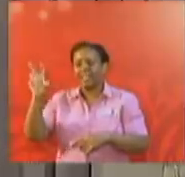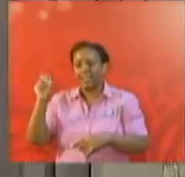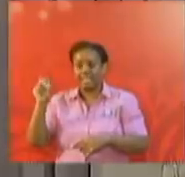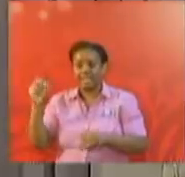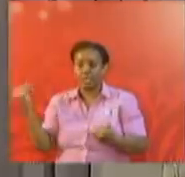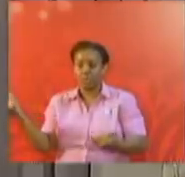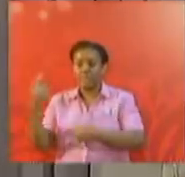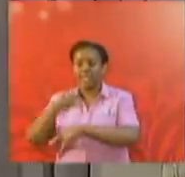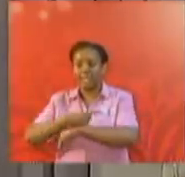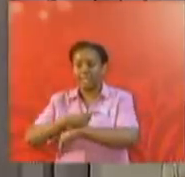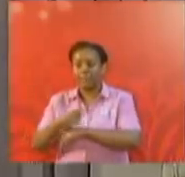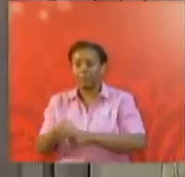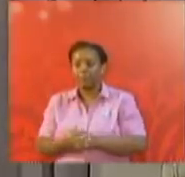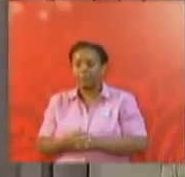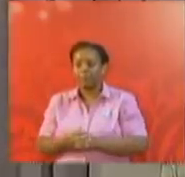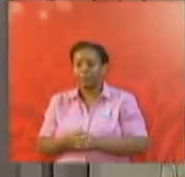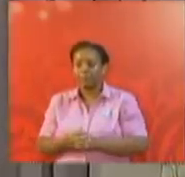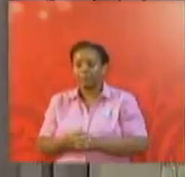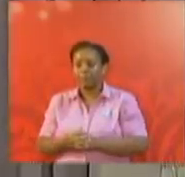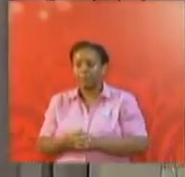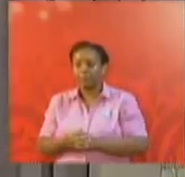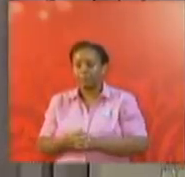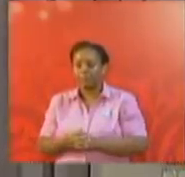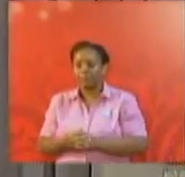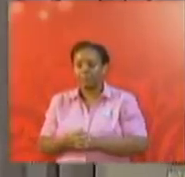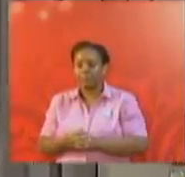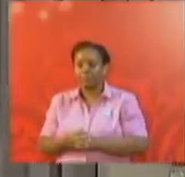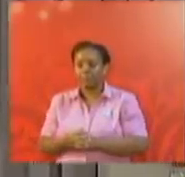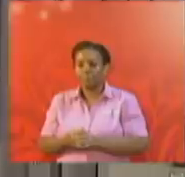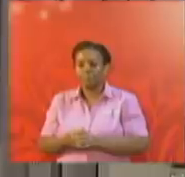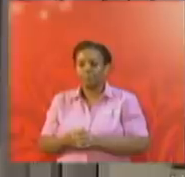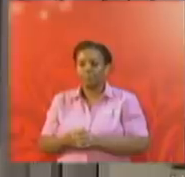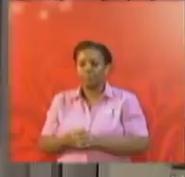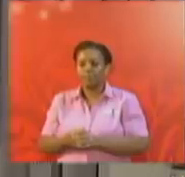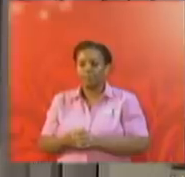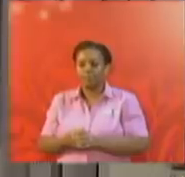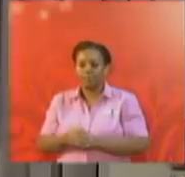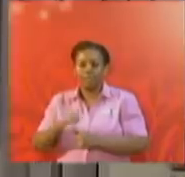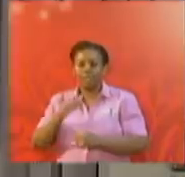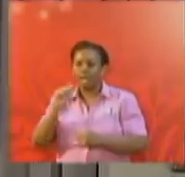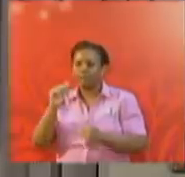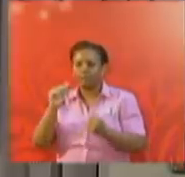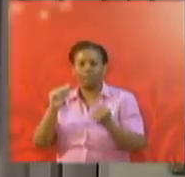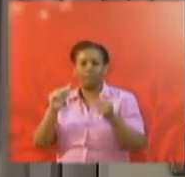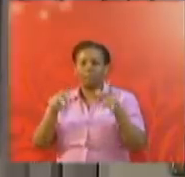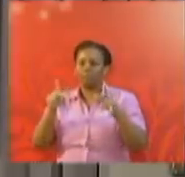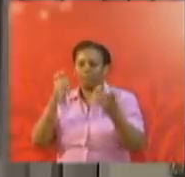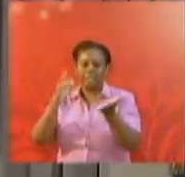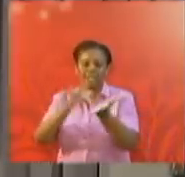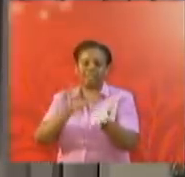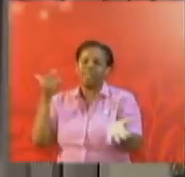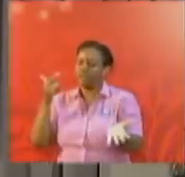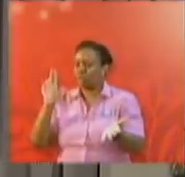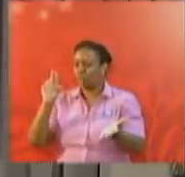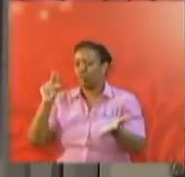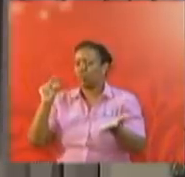mean it's a license for the population to take advantage of those gains that we have made. We want to